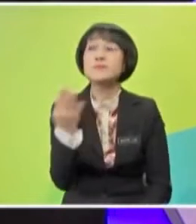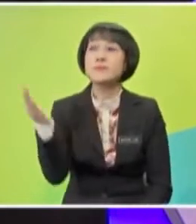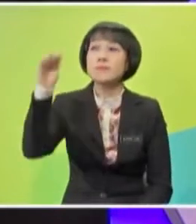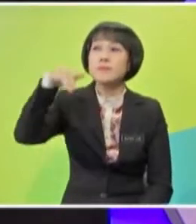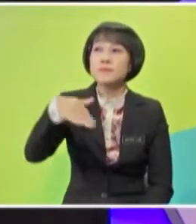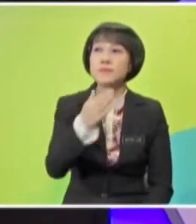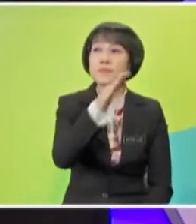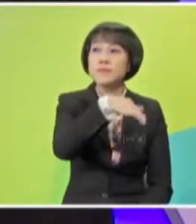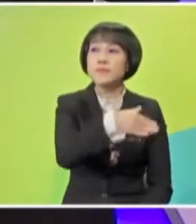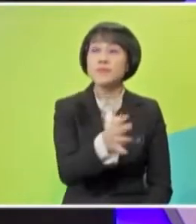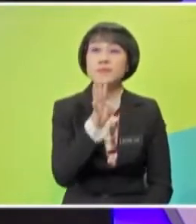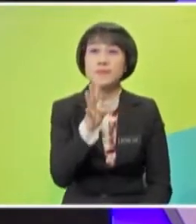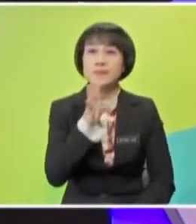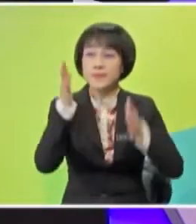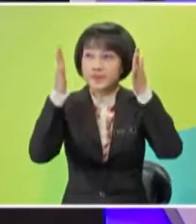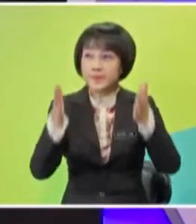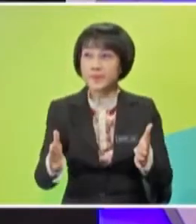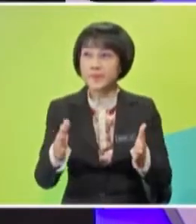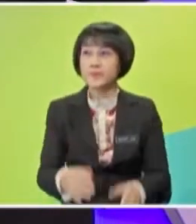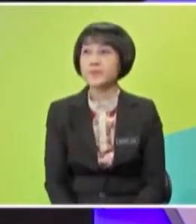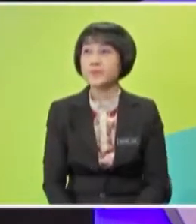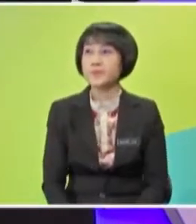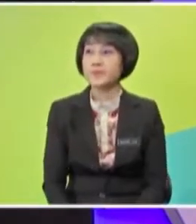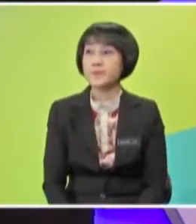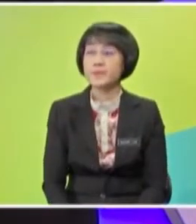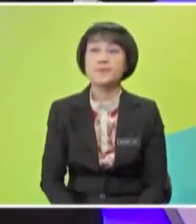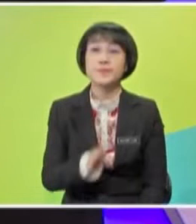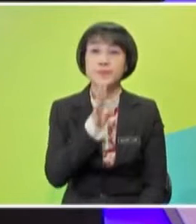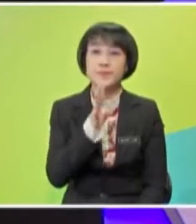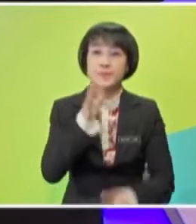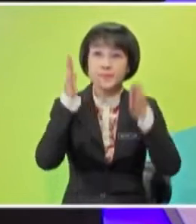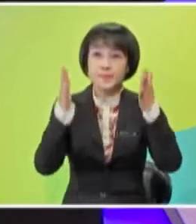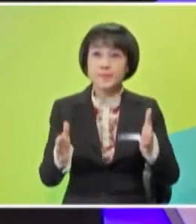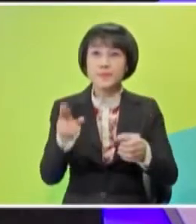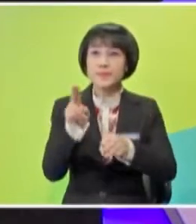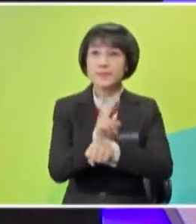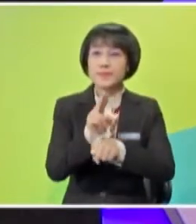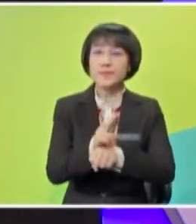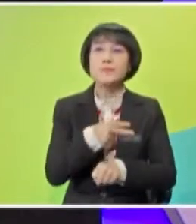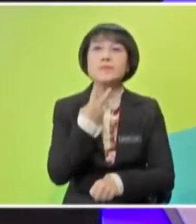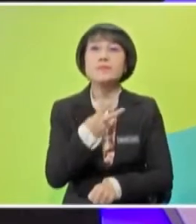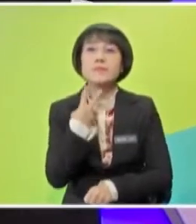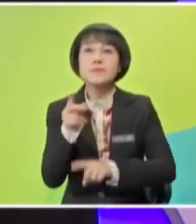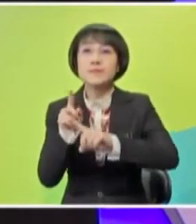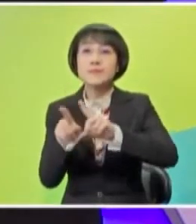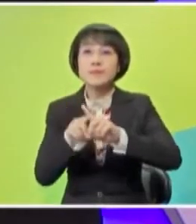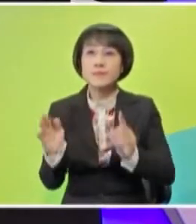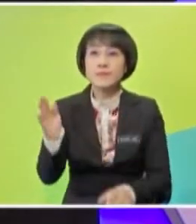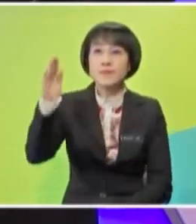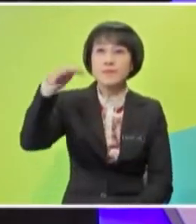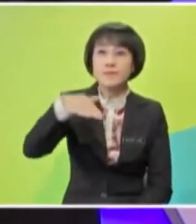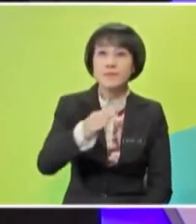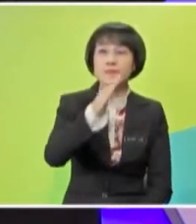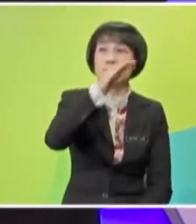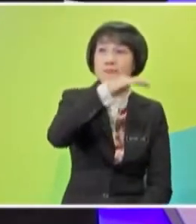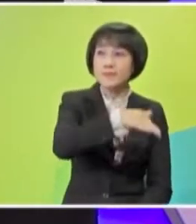speakers, because I say tones sometimes the speakers may use different. There are different tones, different